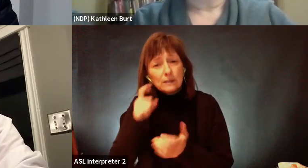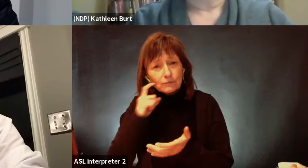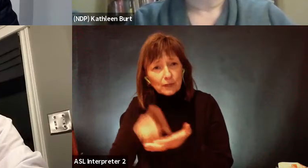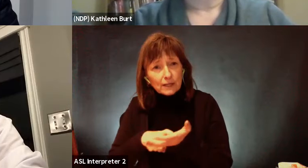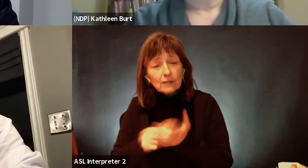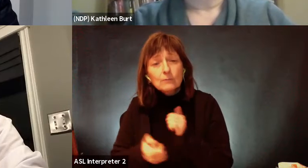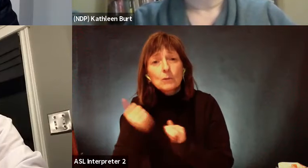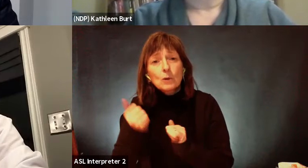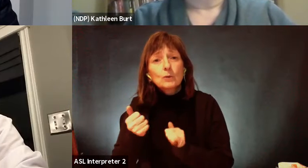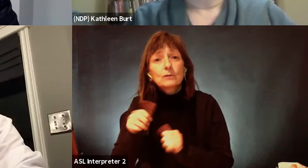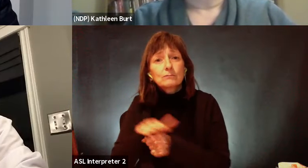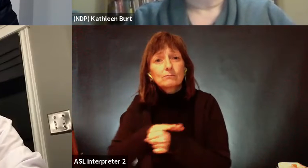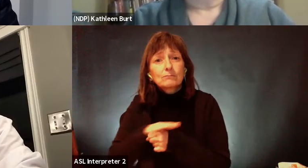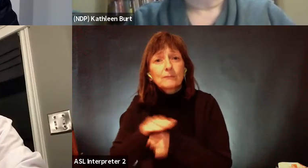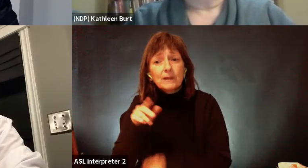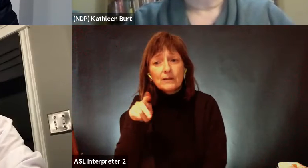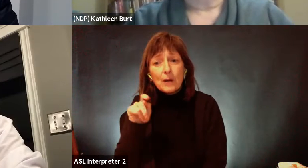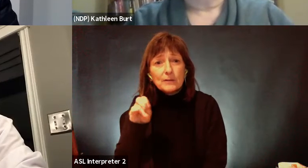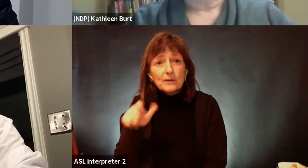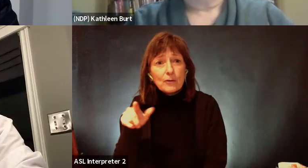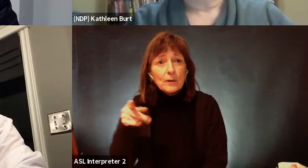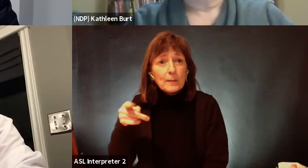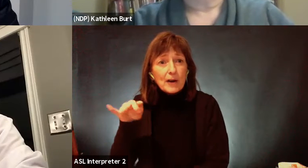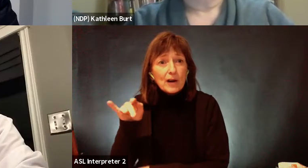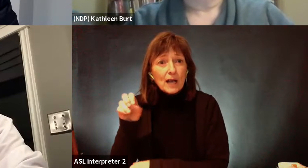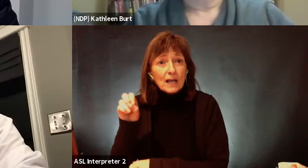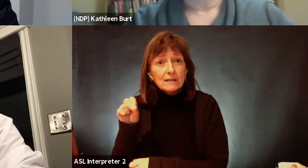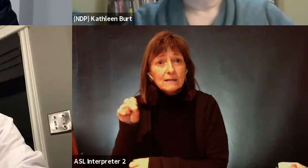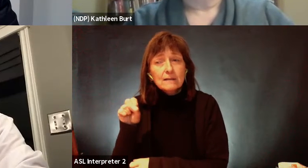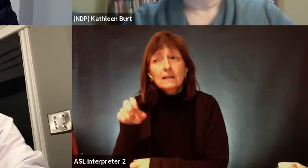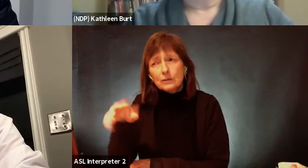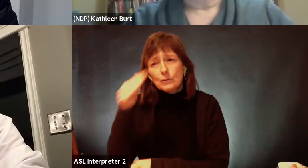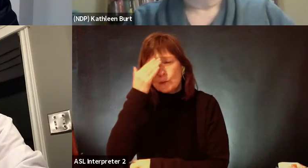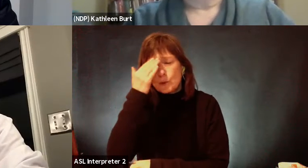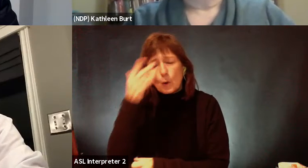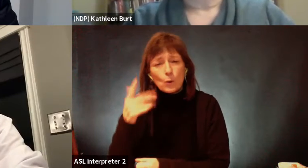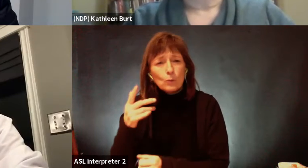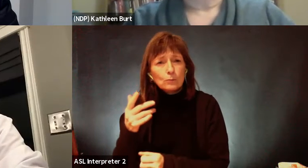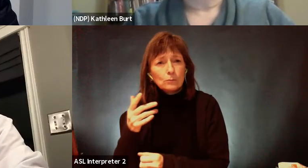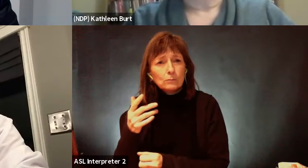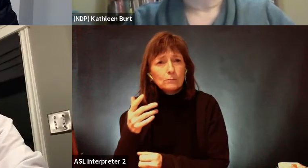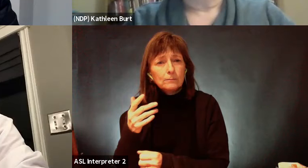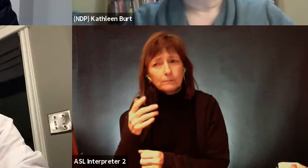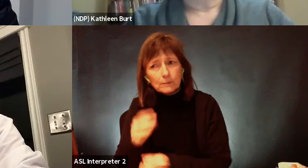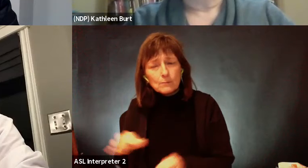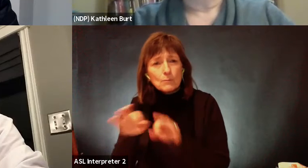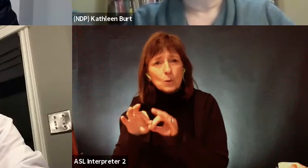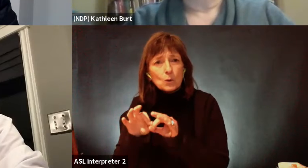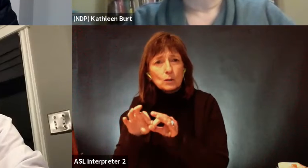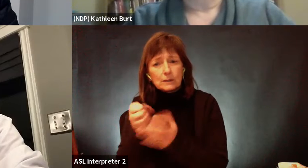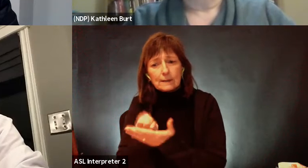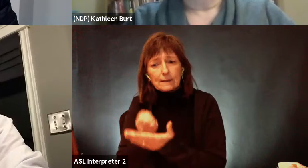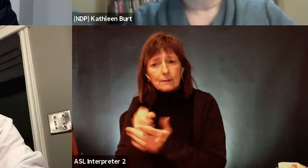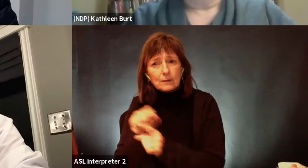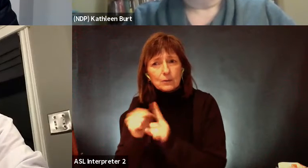in Topsail-Paradise understand the critical financial situation that we find ourselves in as a province. And they're looking to our